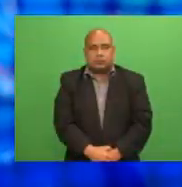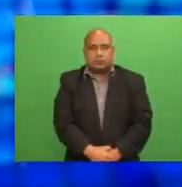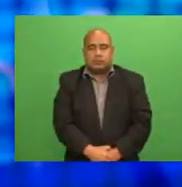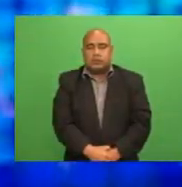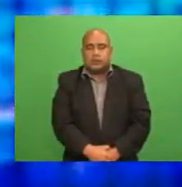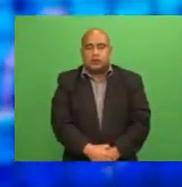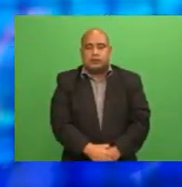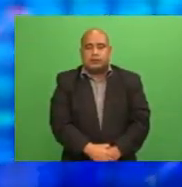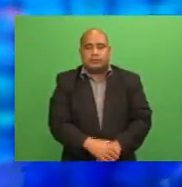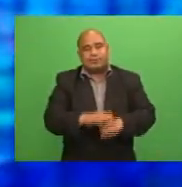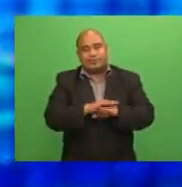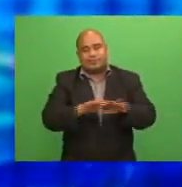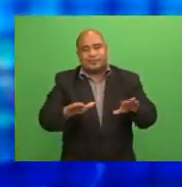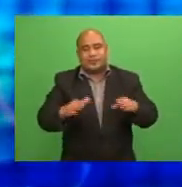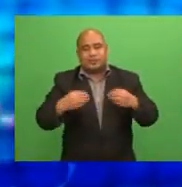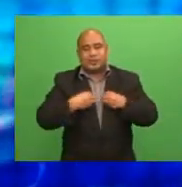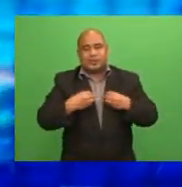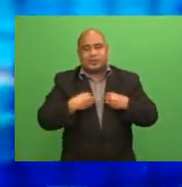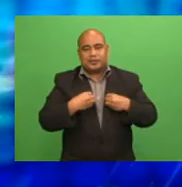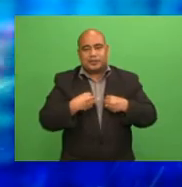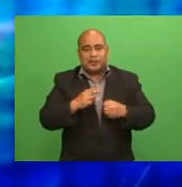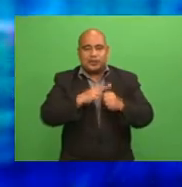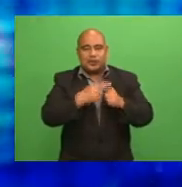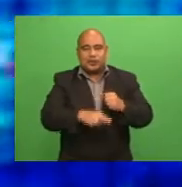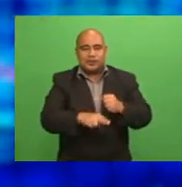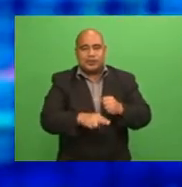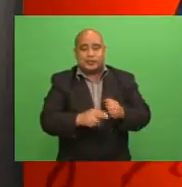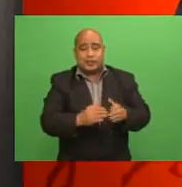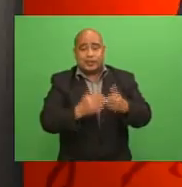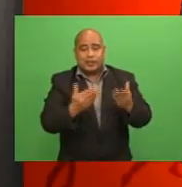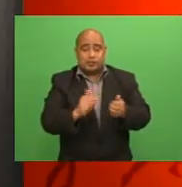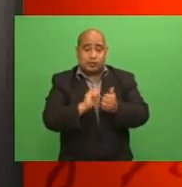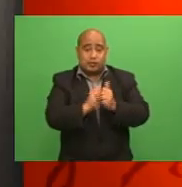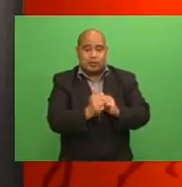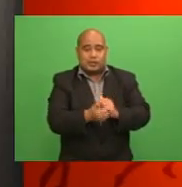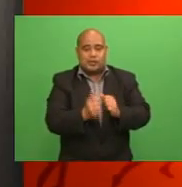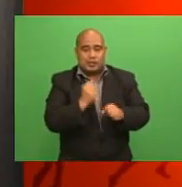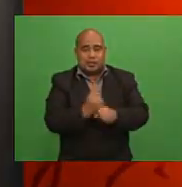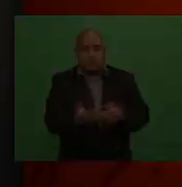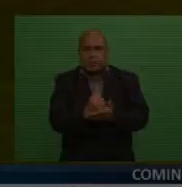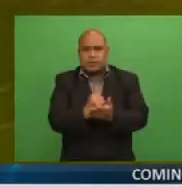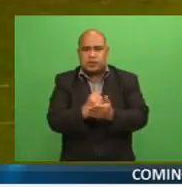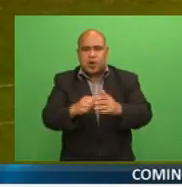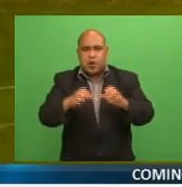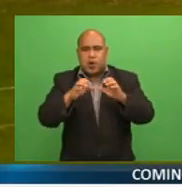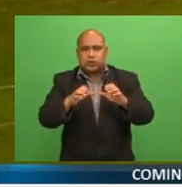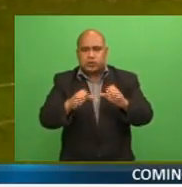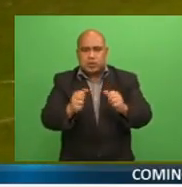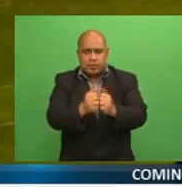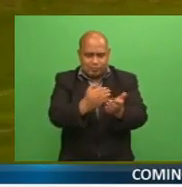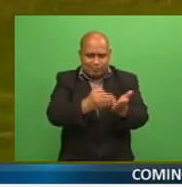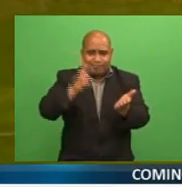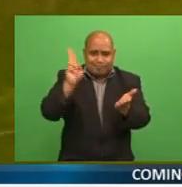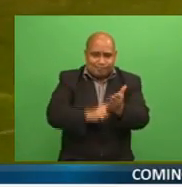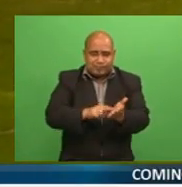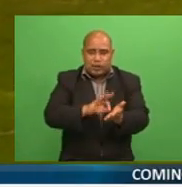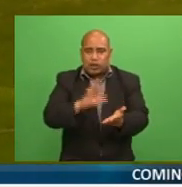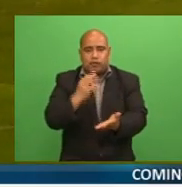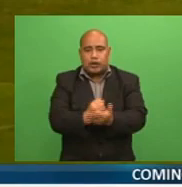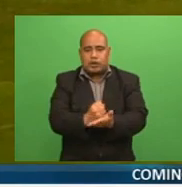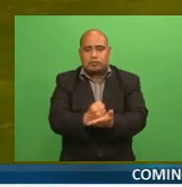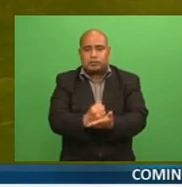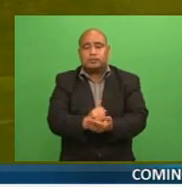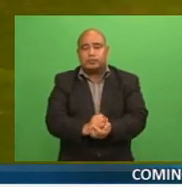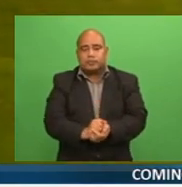That's it from Business Tonight. We now join Jamie with the latest in sports. Thank you, Whitney, and good evening. Up ahead, and busy schedule for Men in